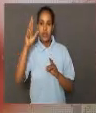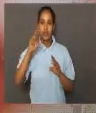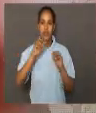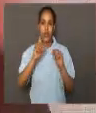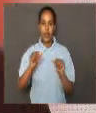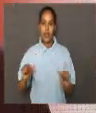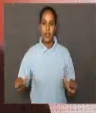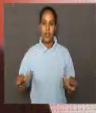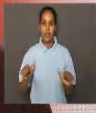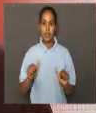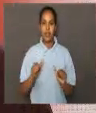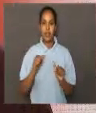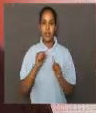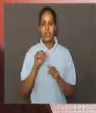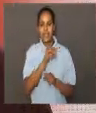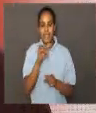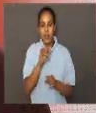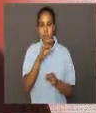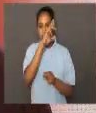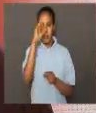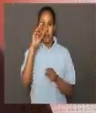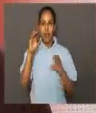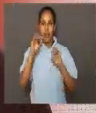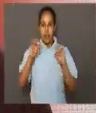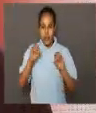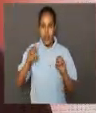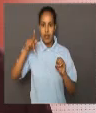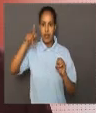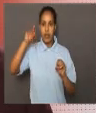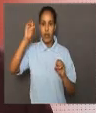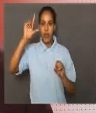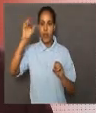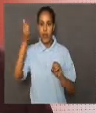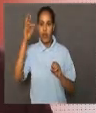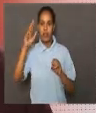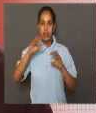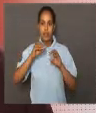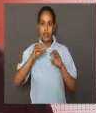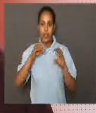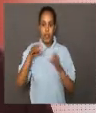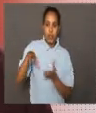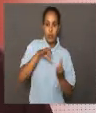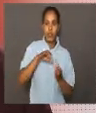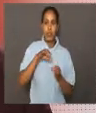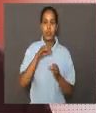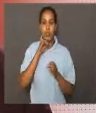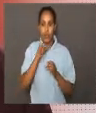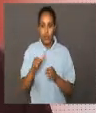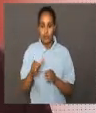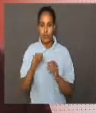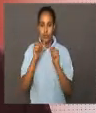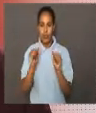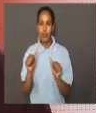solvents. For the same reason, non-polar liquids do not dissolve in